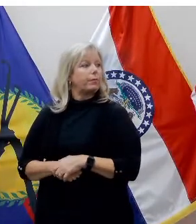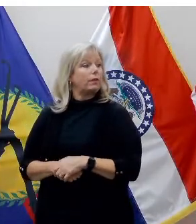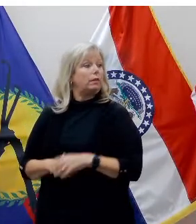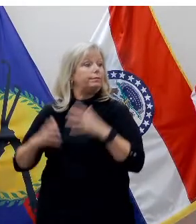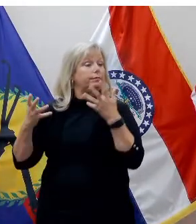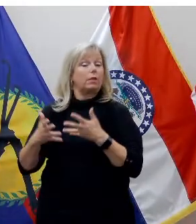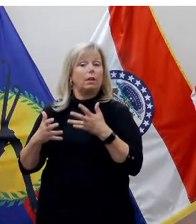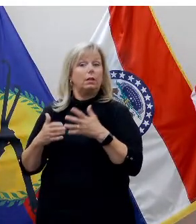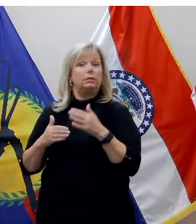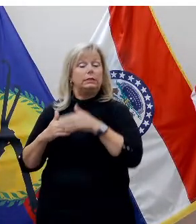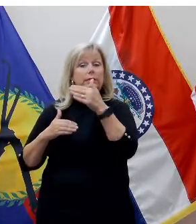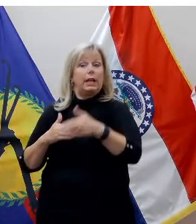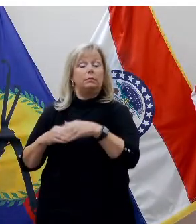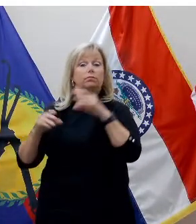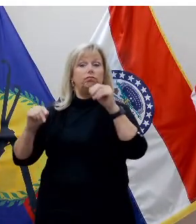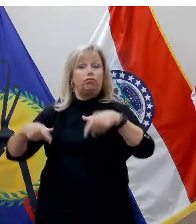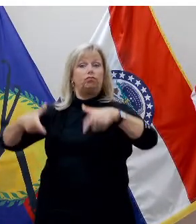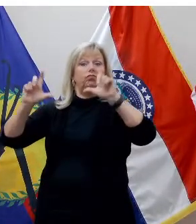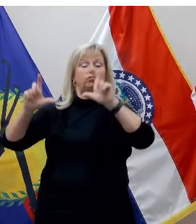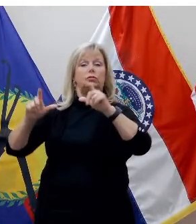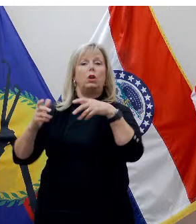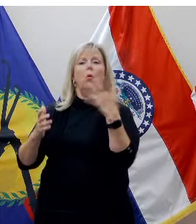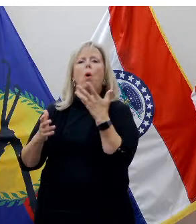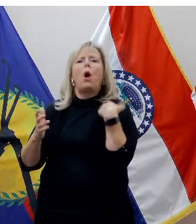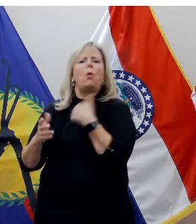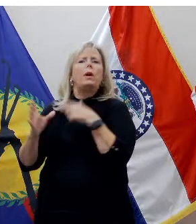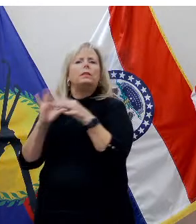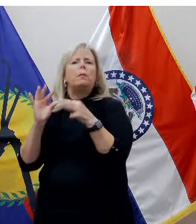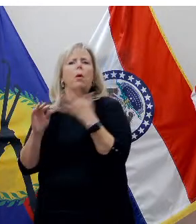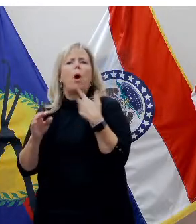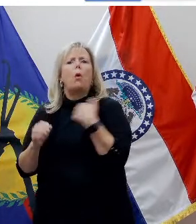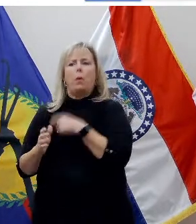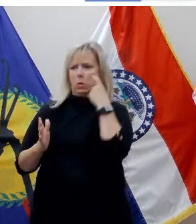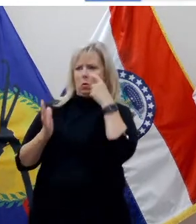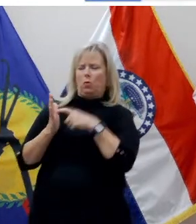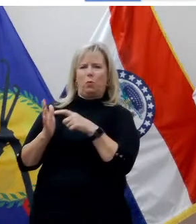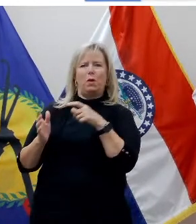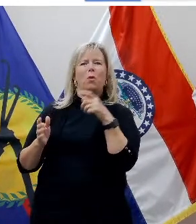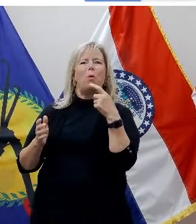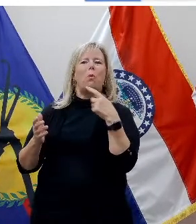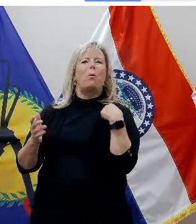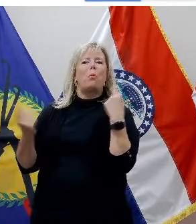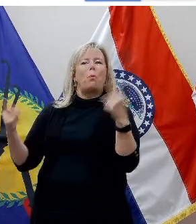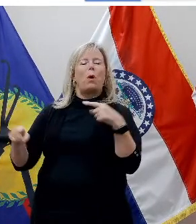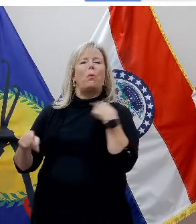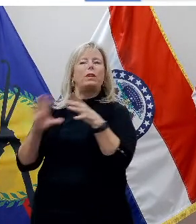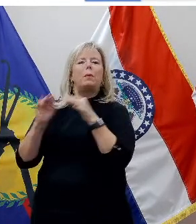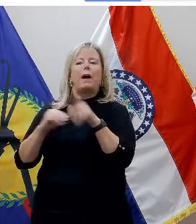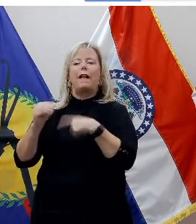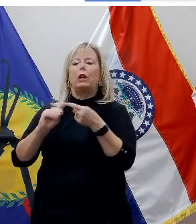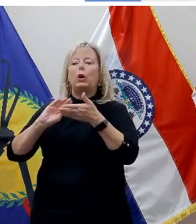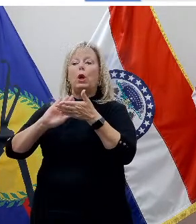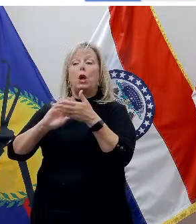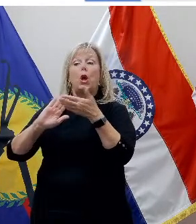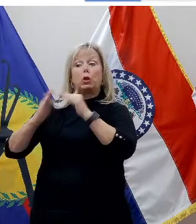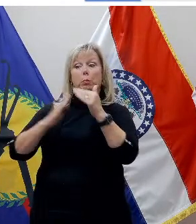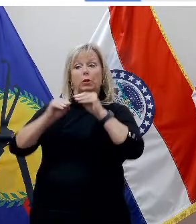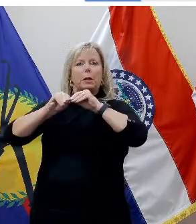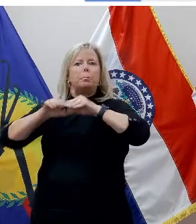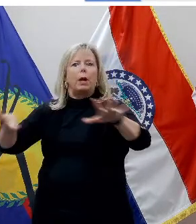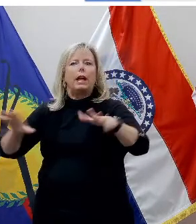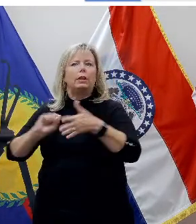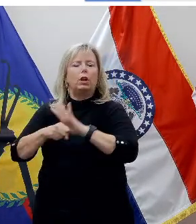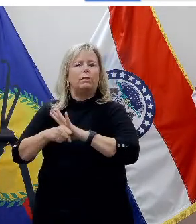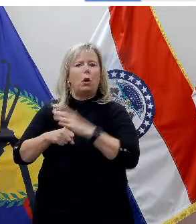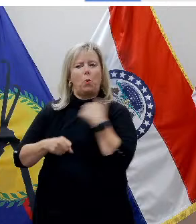So the next slide is going to talk a little bit about what we're seeing when we talk about the overall level of community transmission that we have. We talk